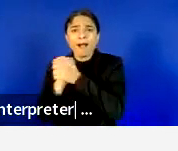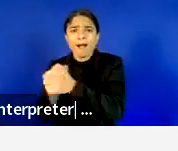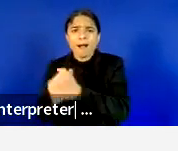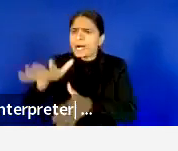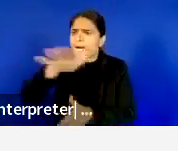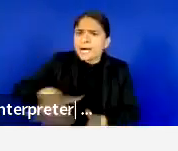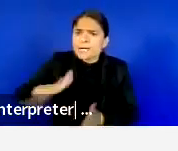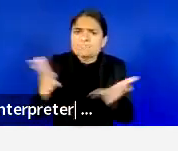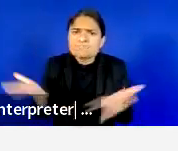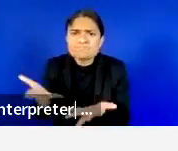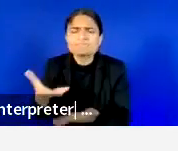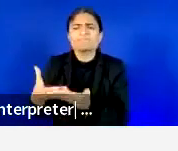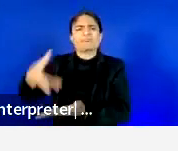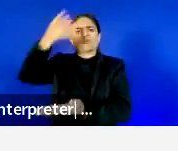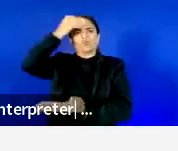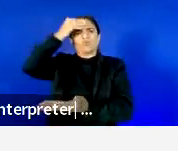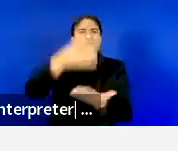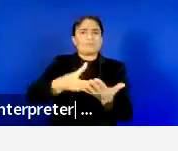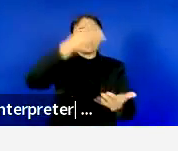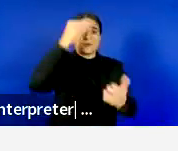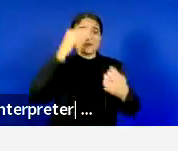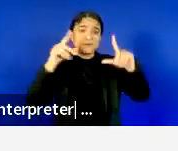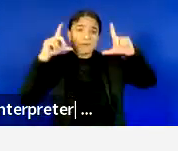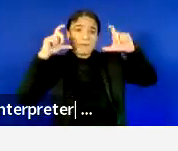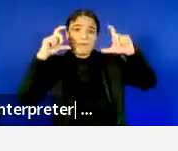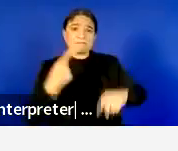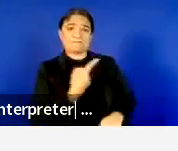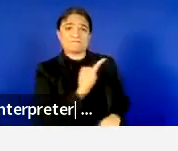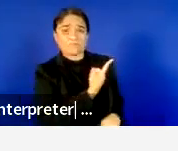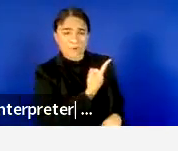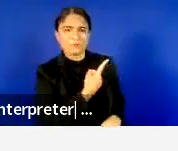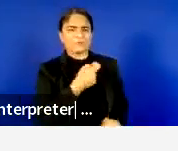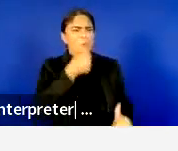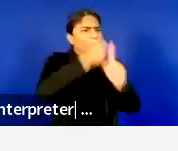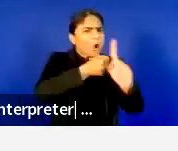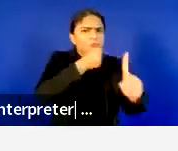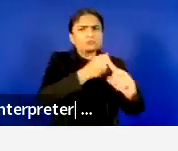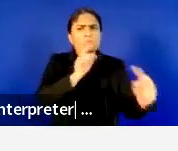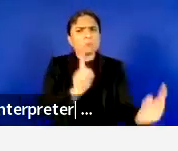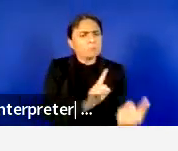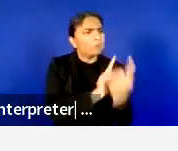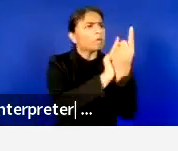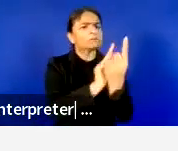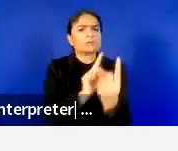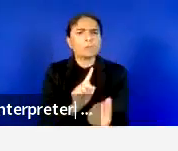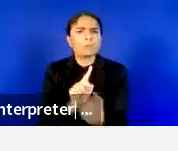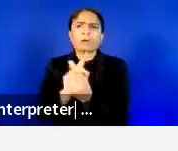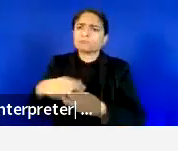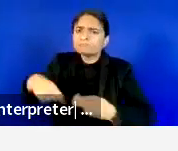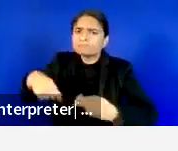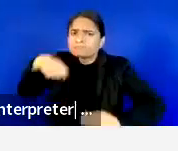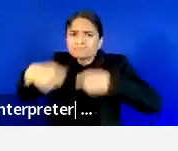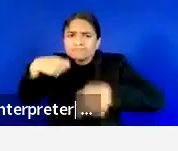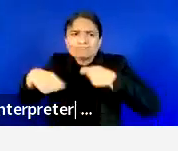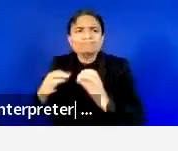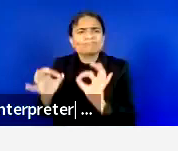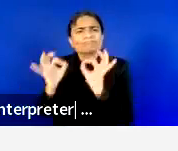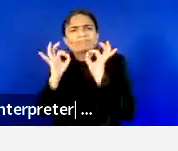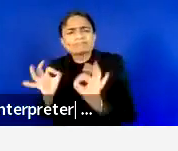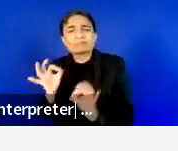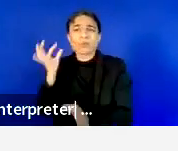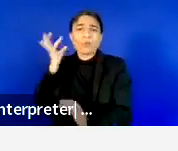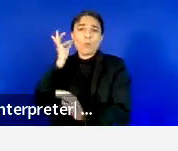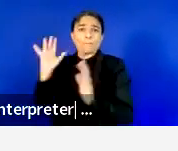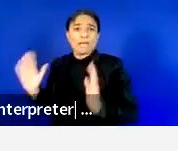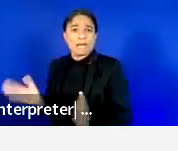my colleagues from the Women Enabled International, and also a picture of me with a volunteer. So I established a friendship with a